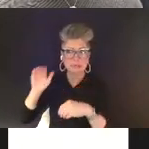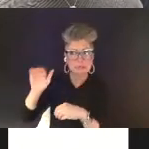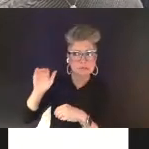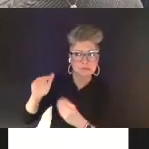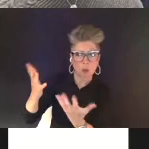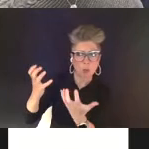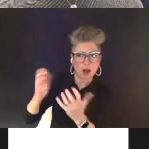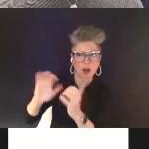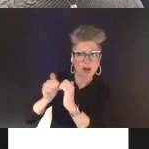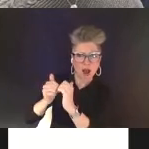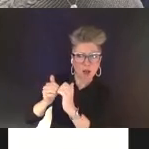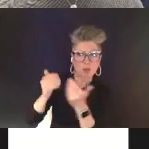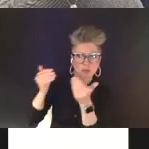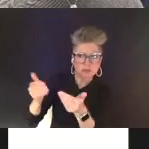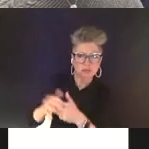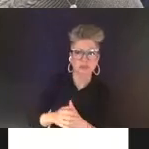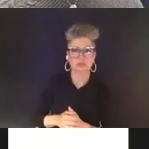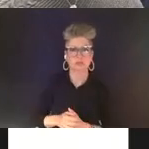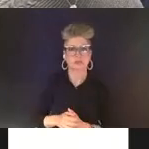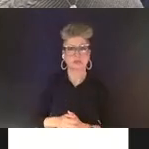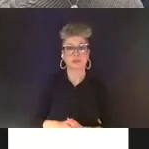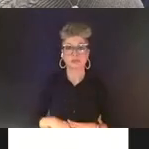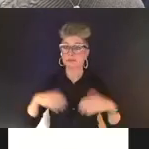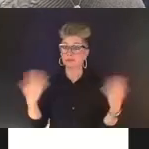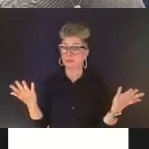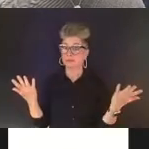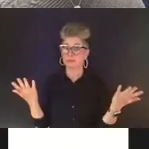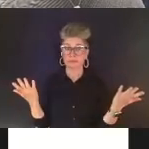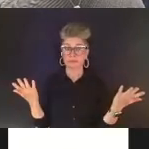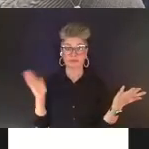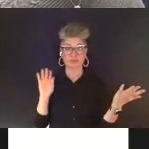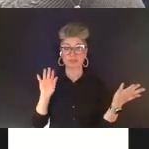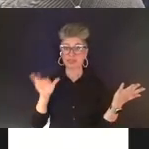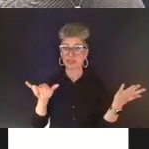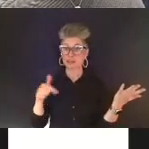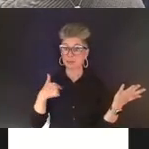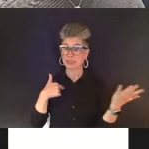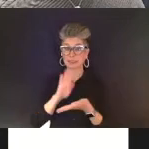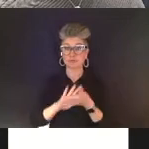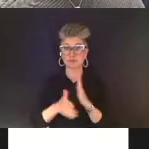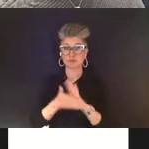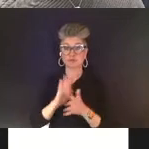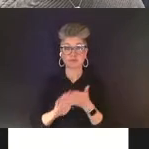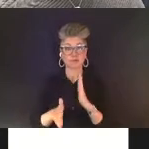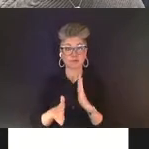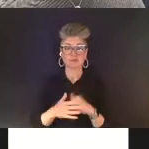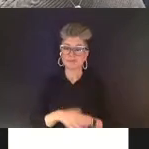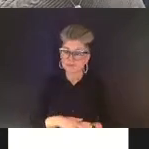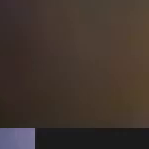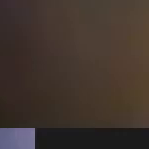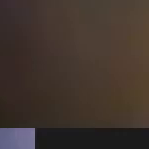done? All right, so that's me done. I'm going